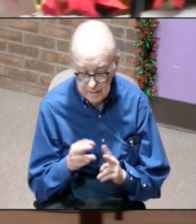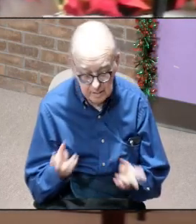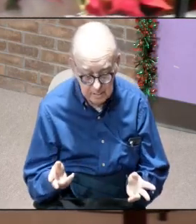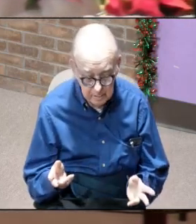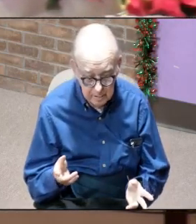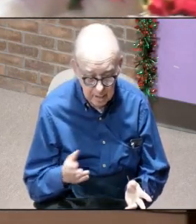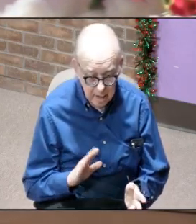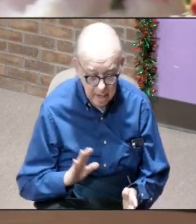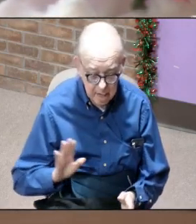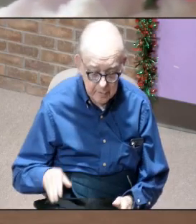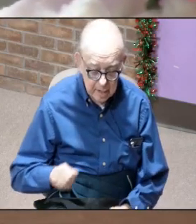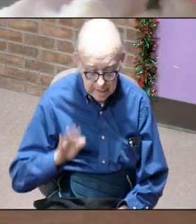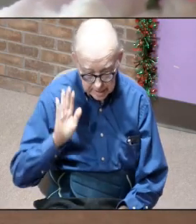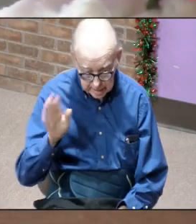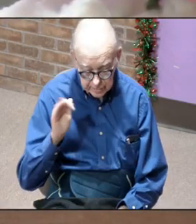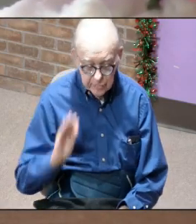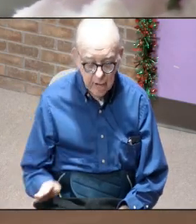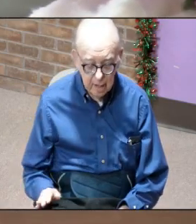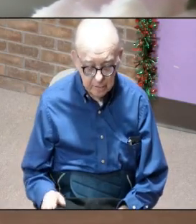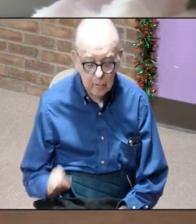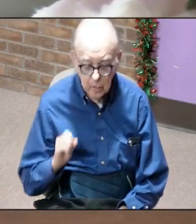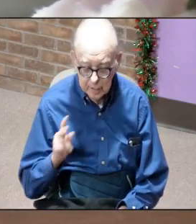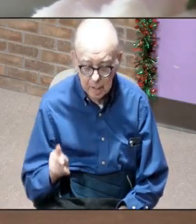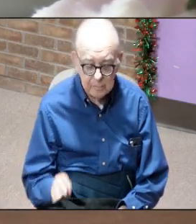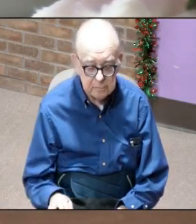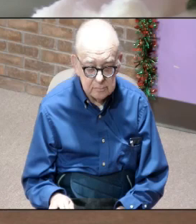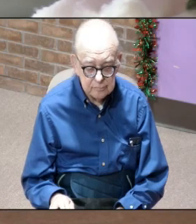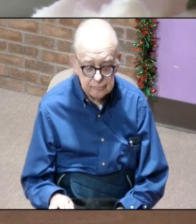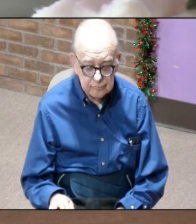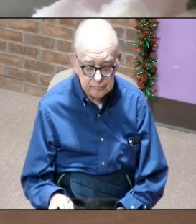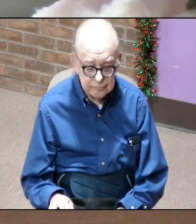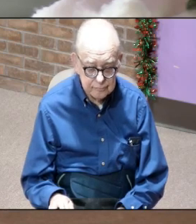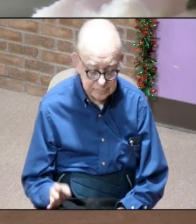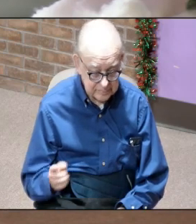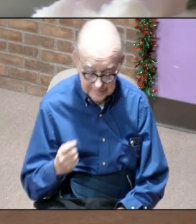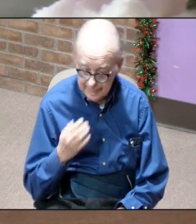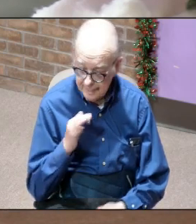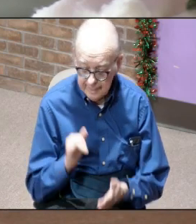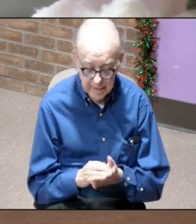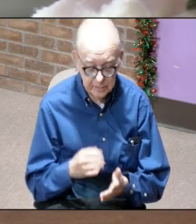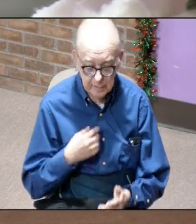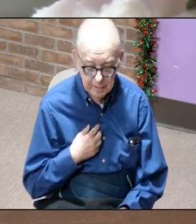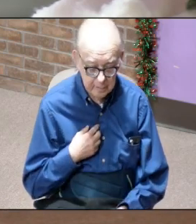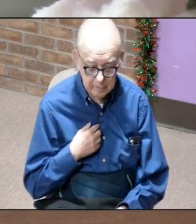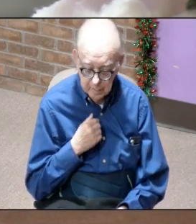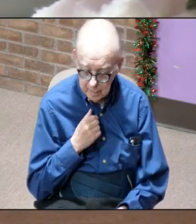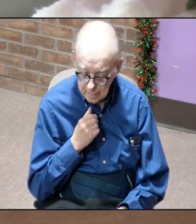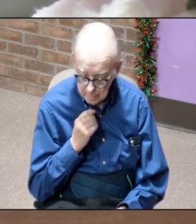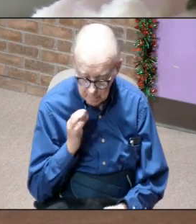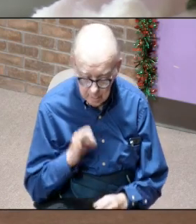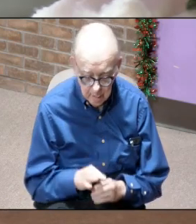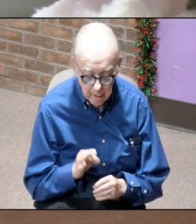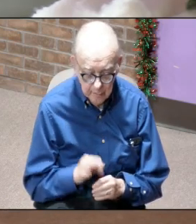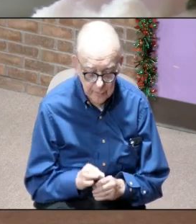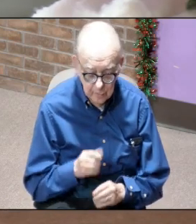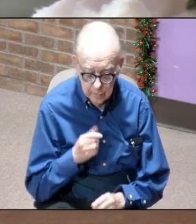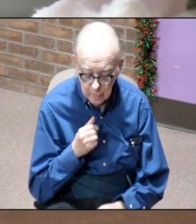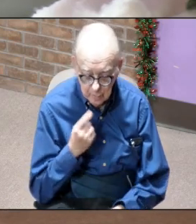am a child of God. Okay? That's who I am. And I will vote